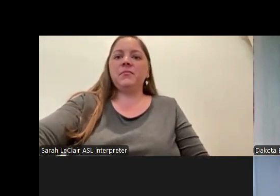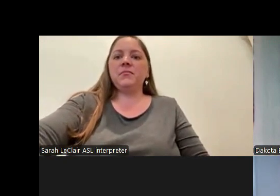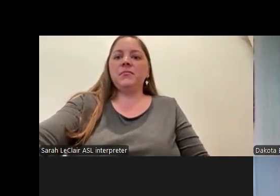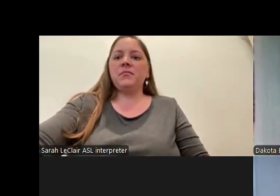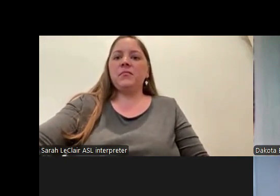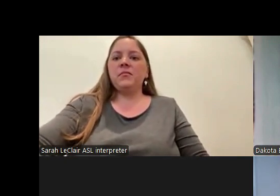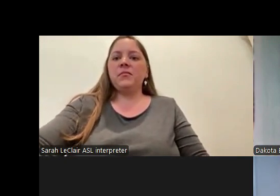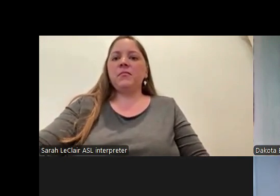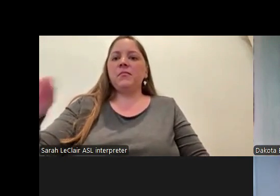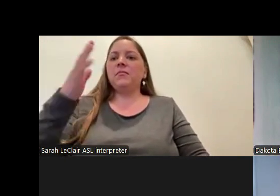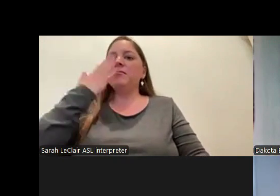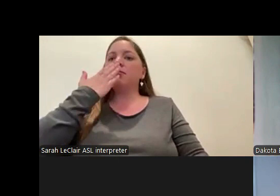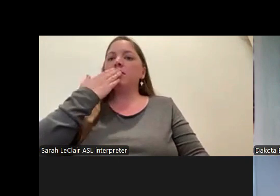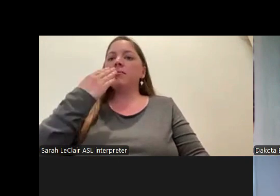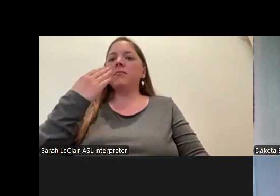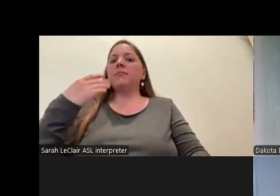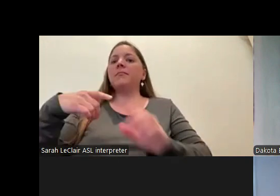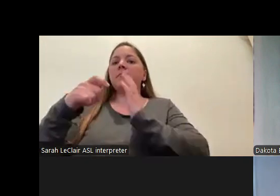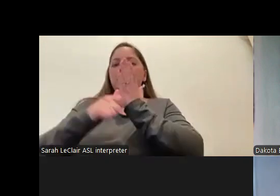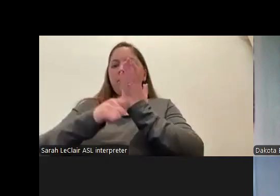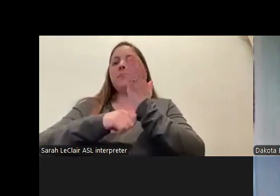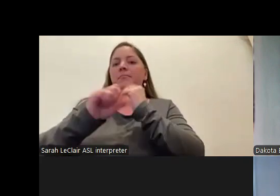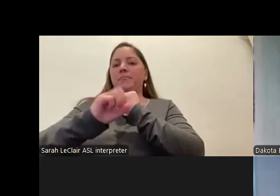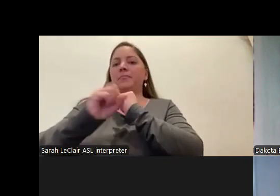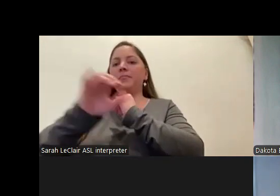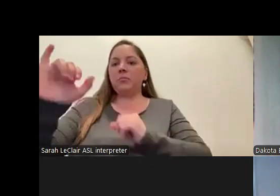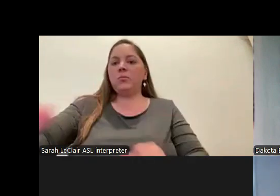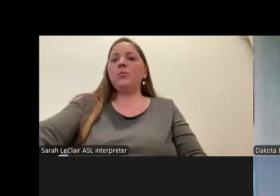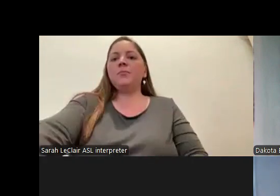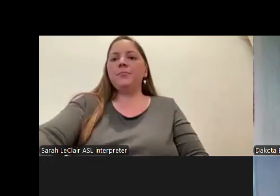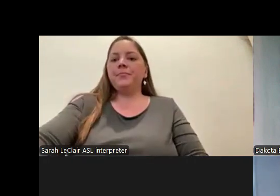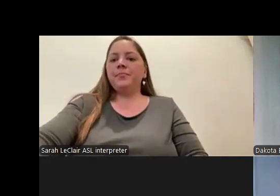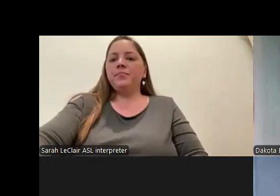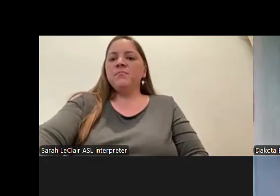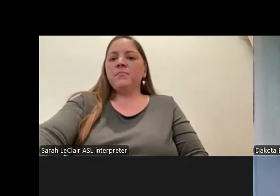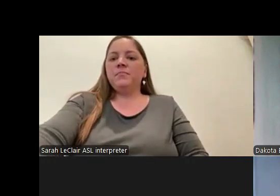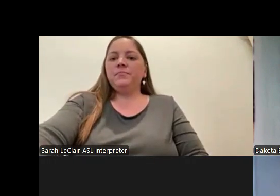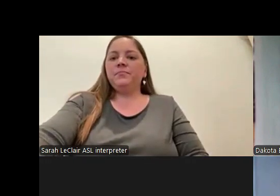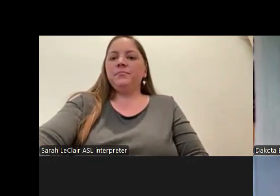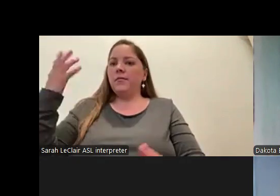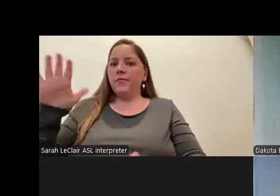getting brochures sent into the chat, which is awesome. All right, I'm going to end the poll.